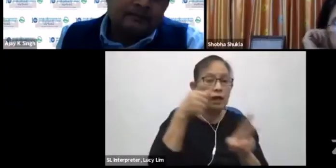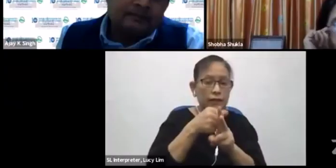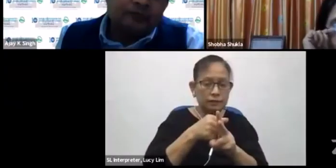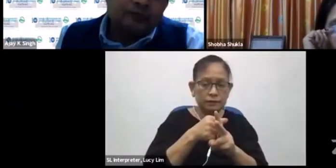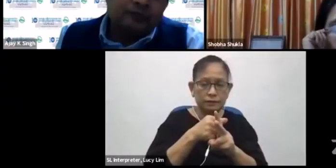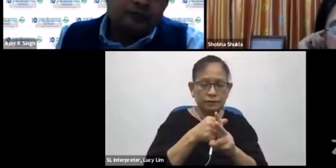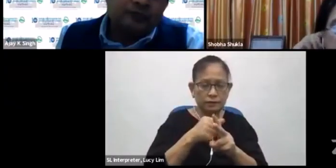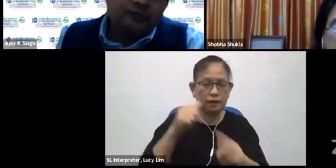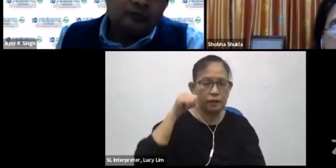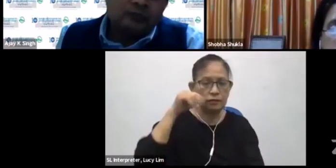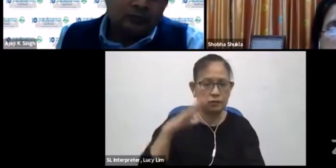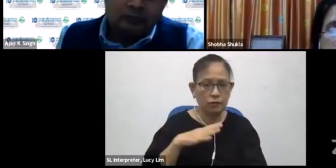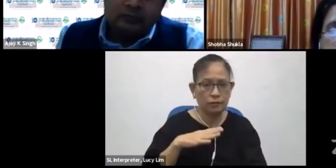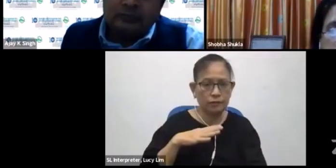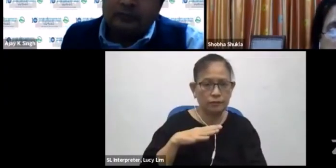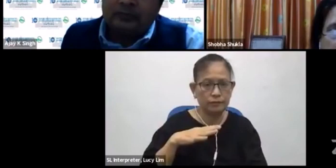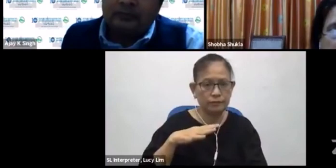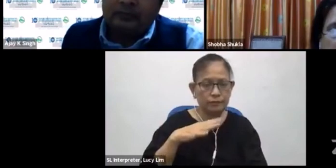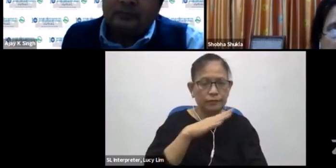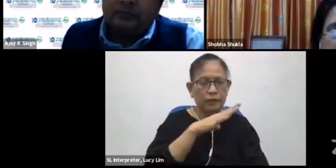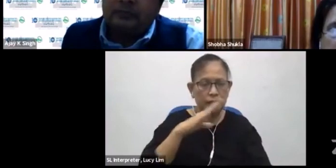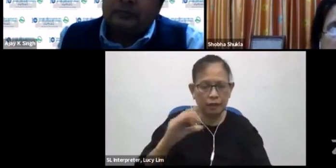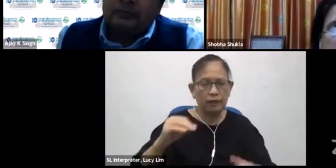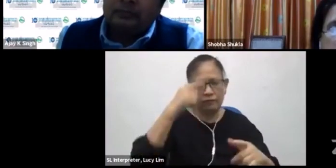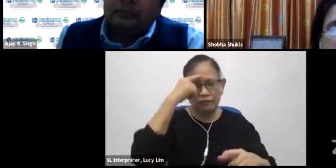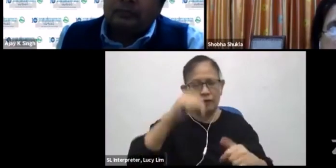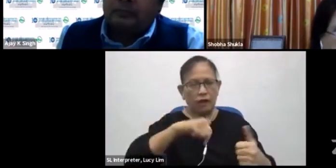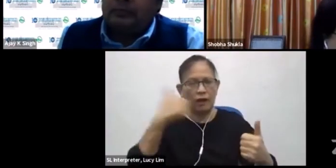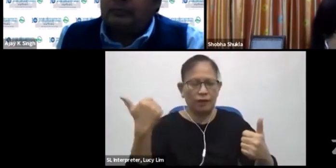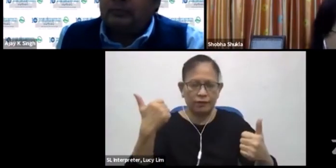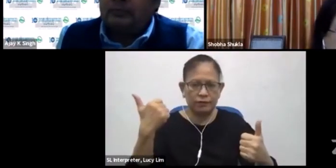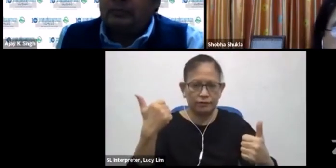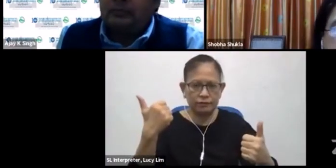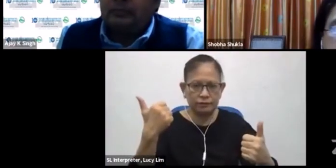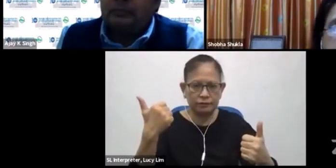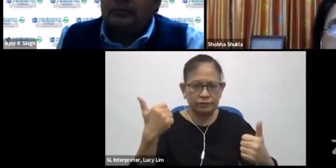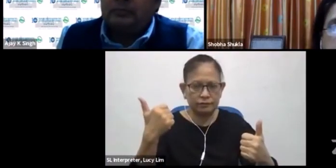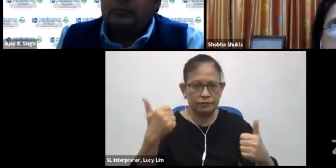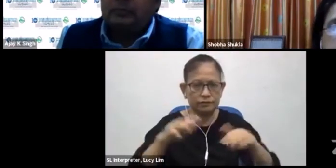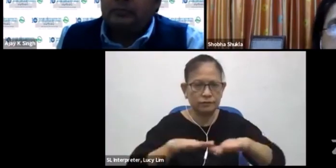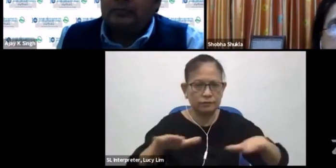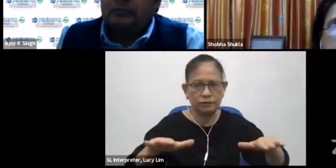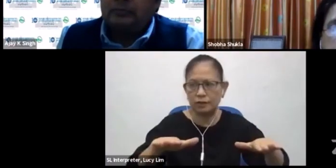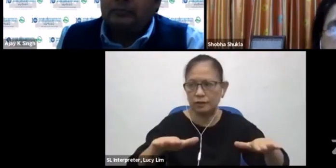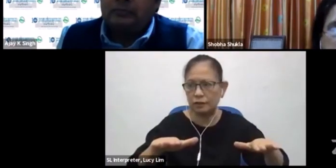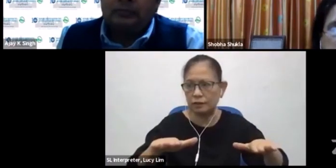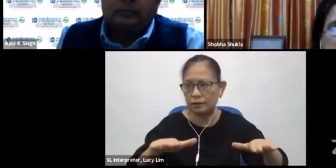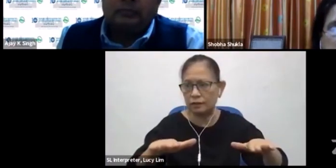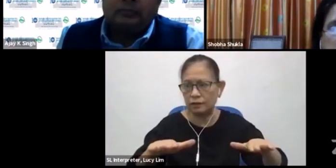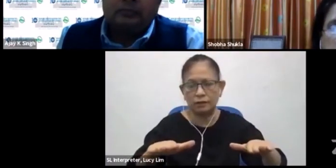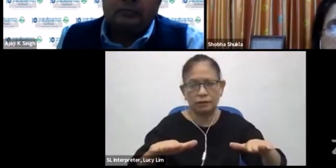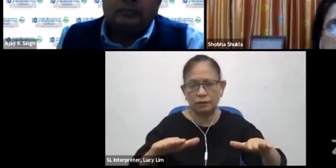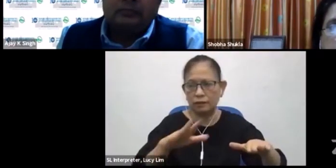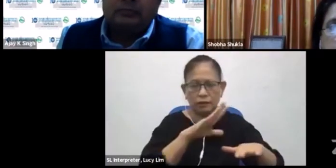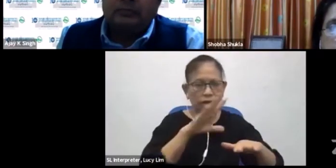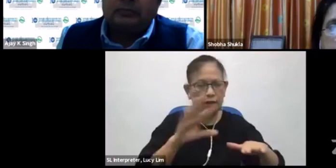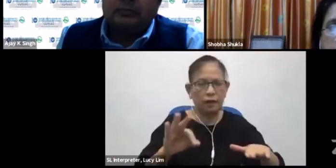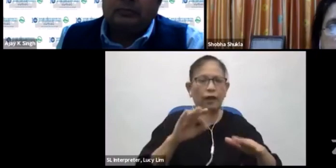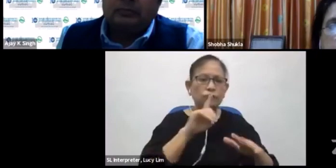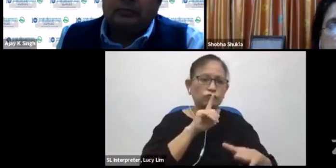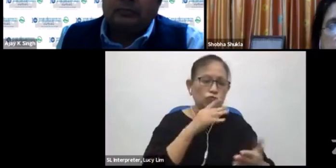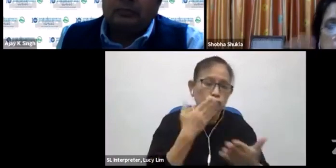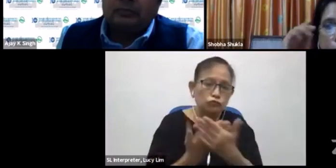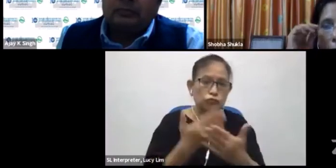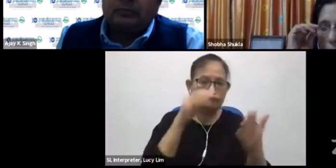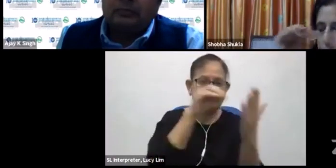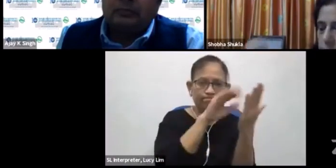their outcomes on the perinatal outcomes means on the child as well as on the mother is very well documented. I